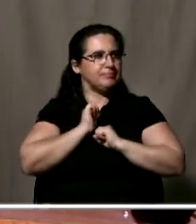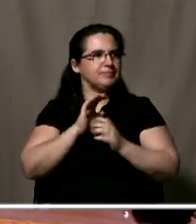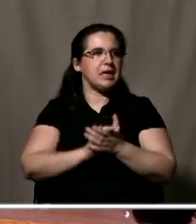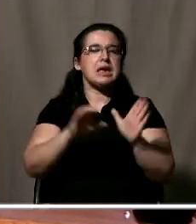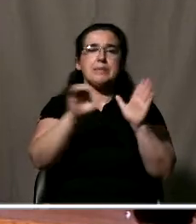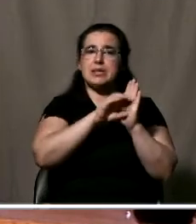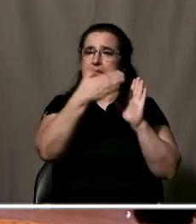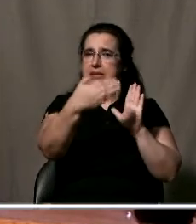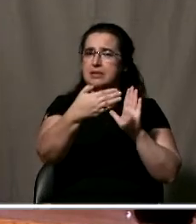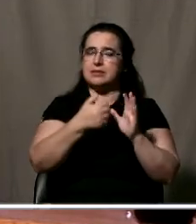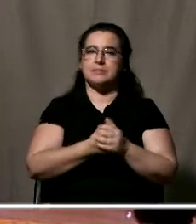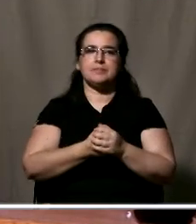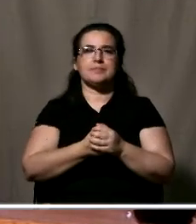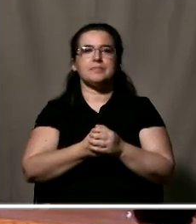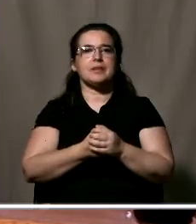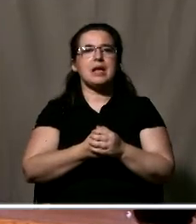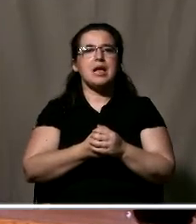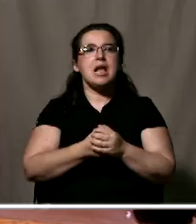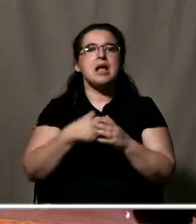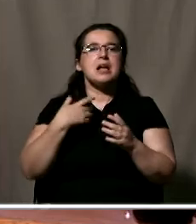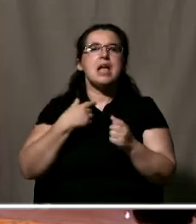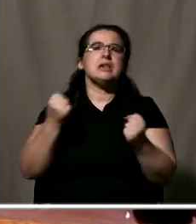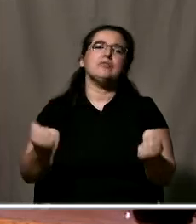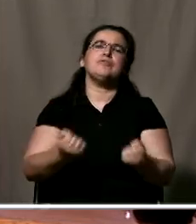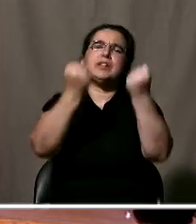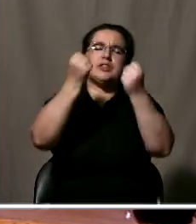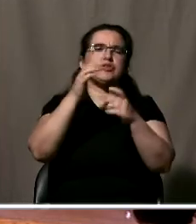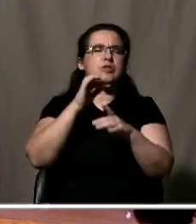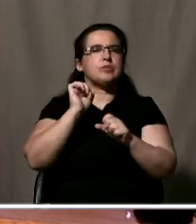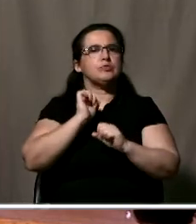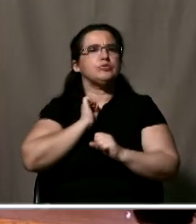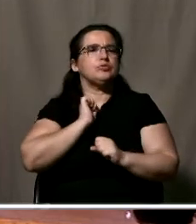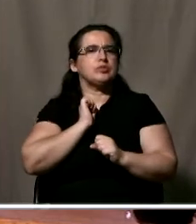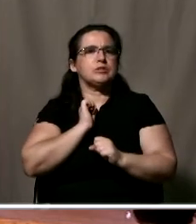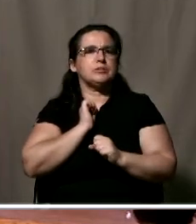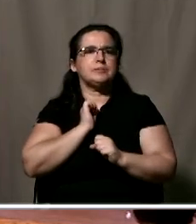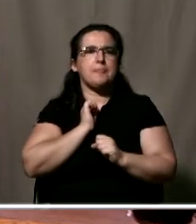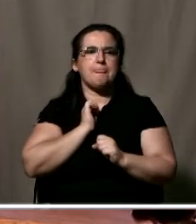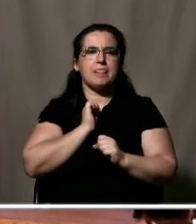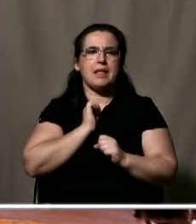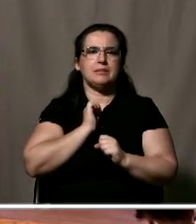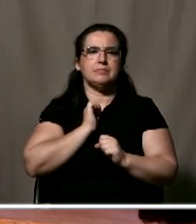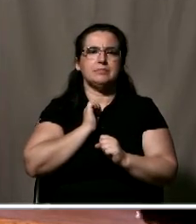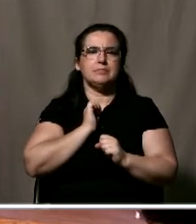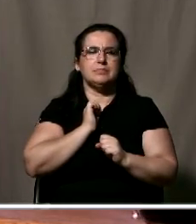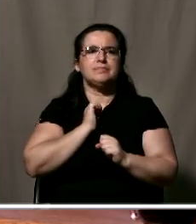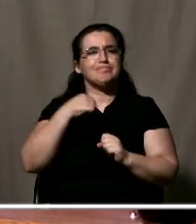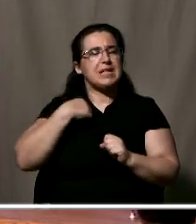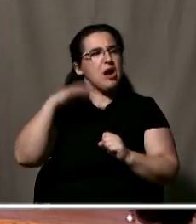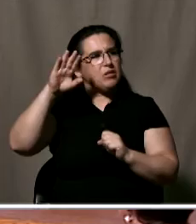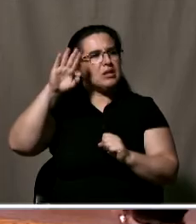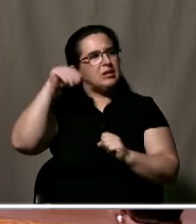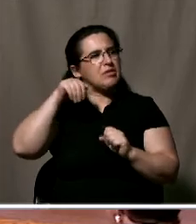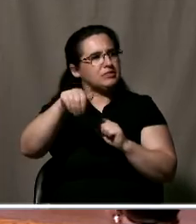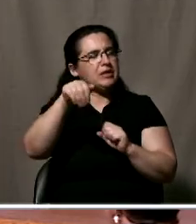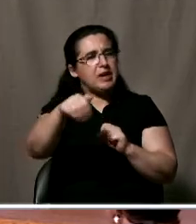intercessor. Ele é o meu intercessor. With him too, with all my weakness and frailty, he presents them before the throne of God. Eu posso vir até ele com todas